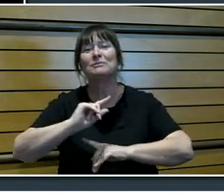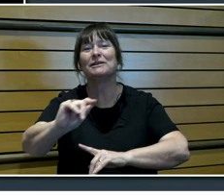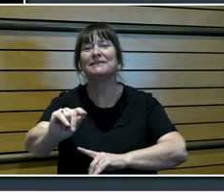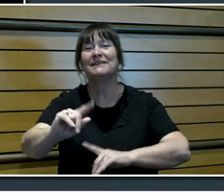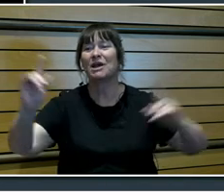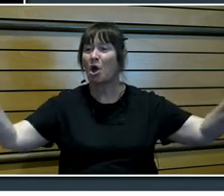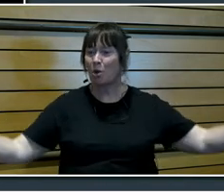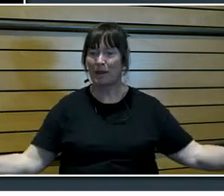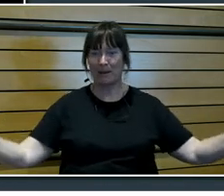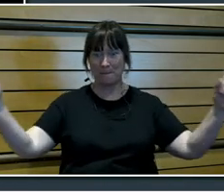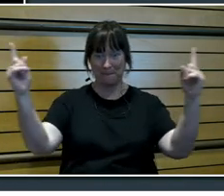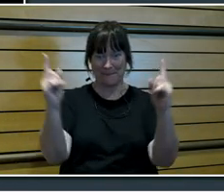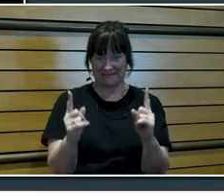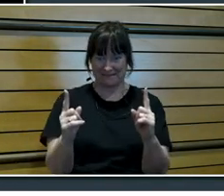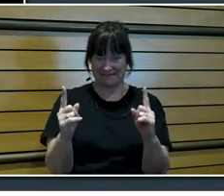there.